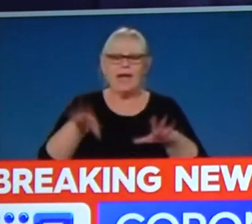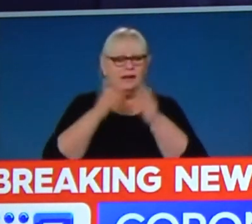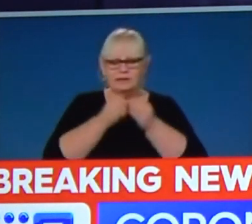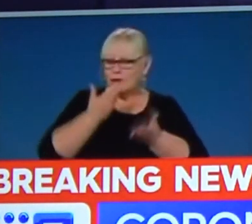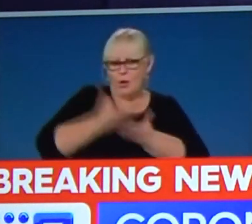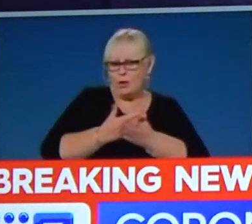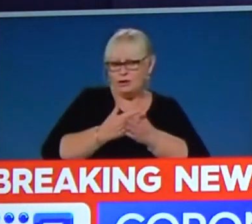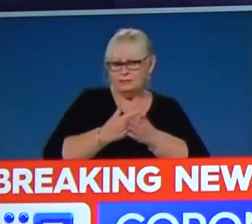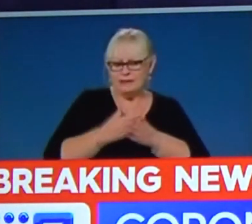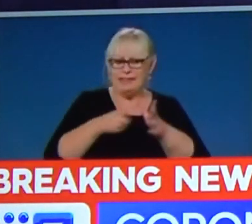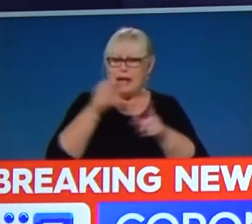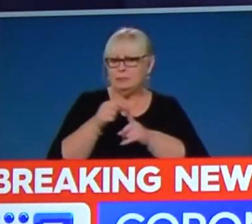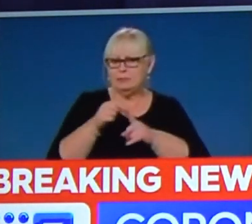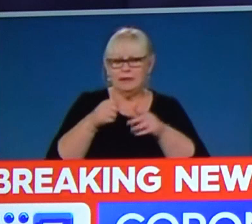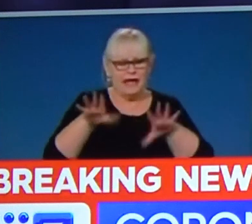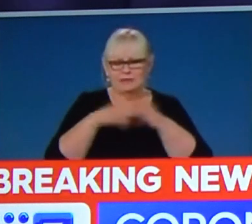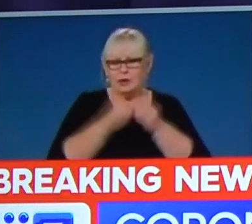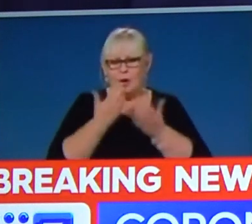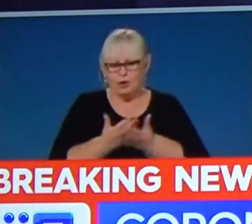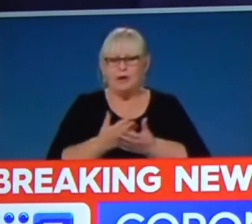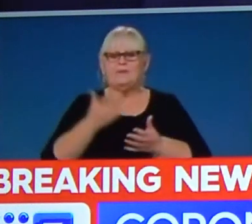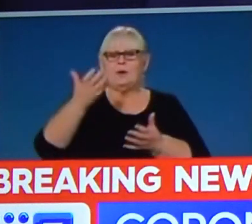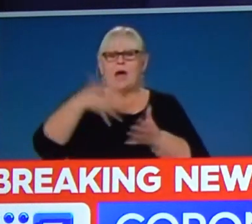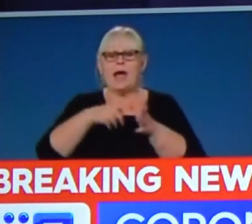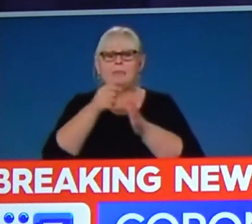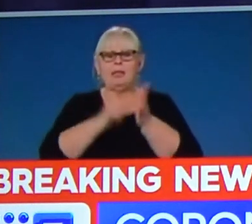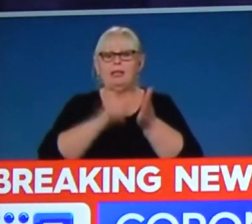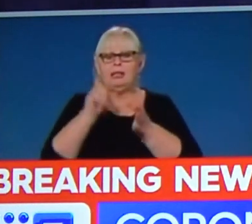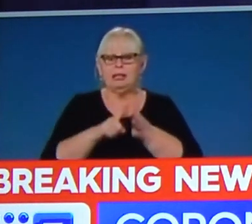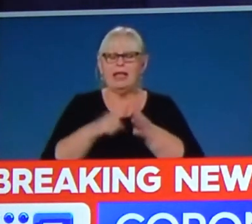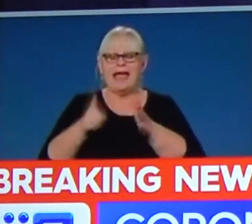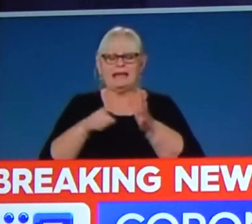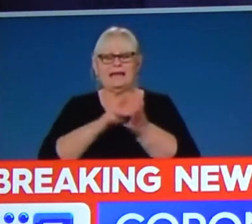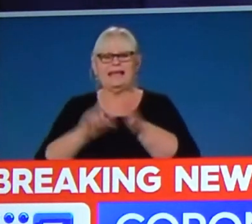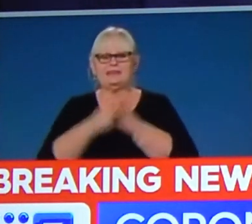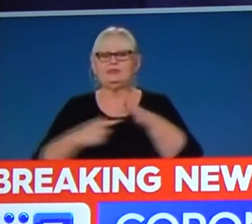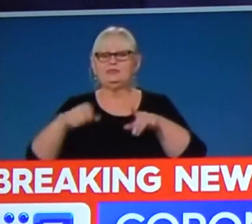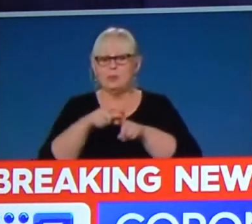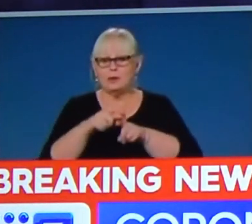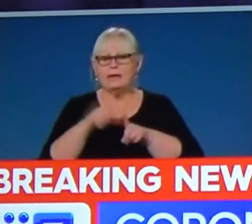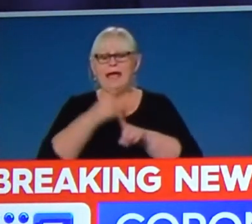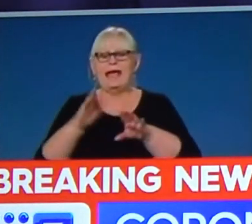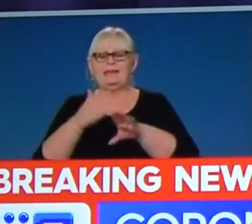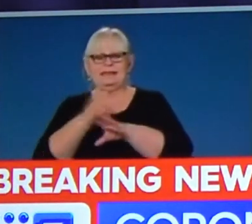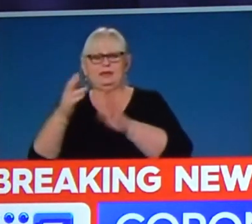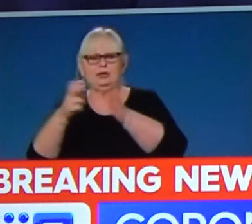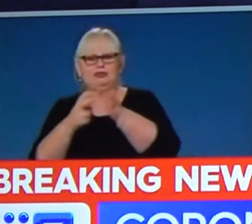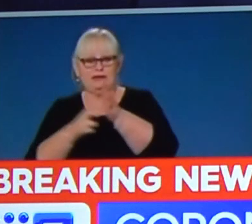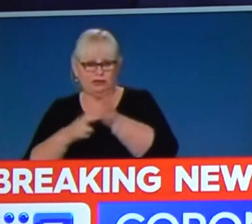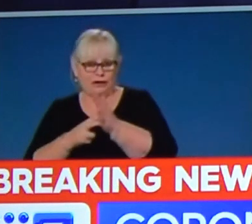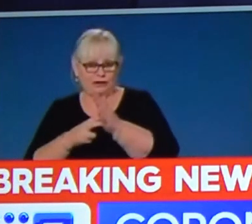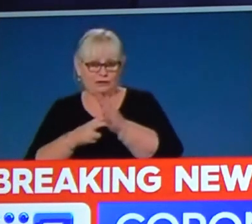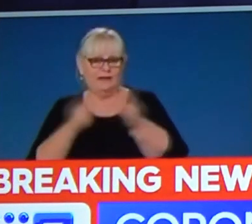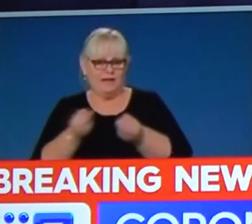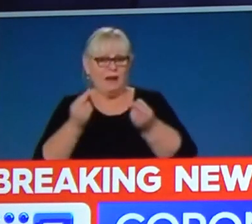platform and for Apple app platform and Android and a new registration feature is now